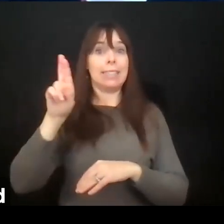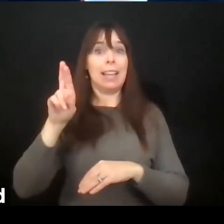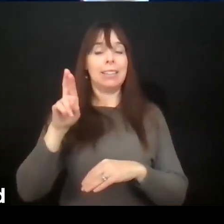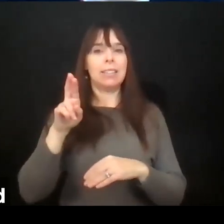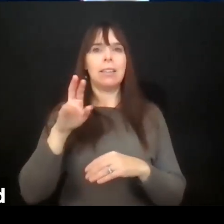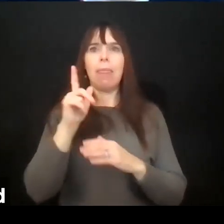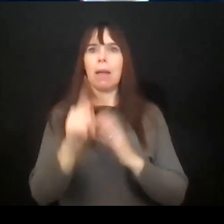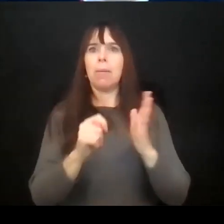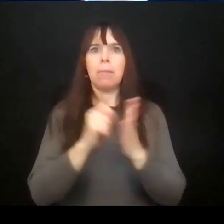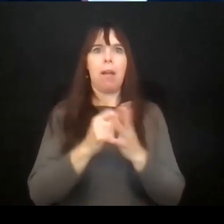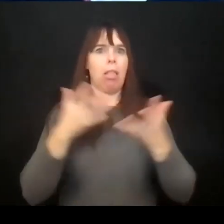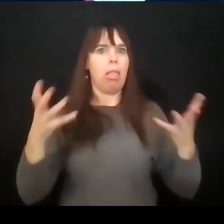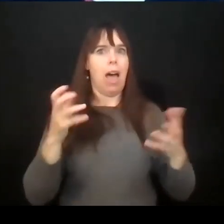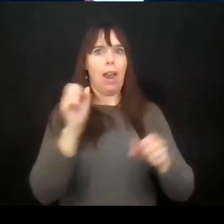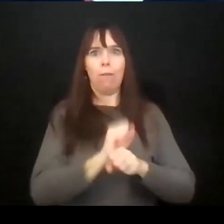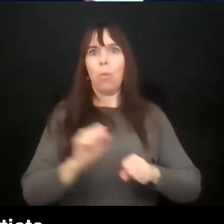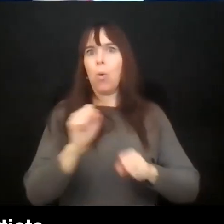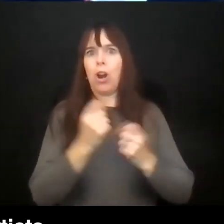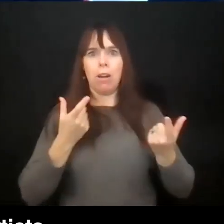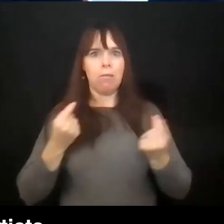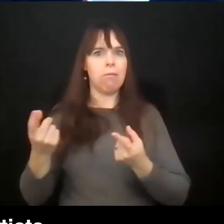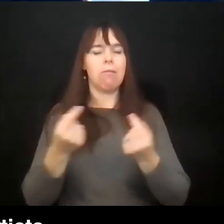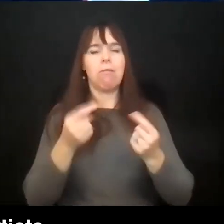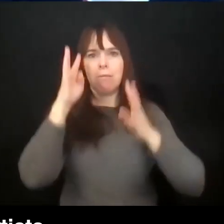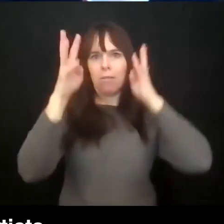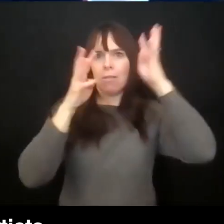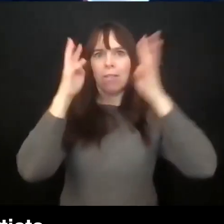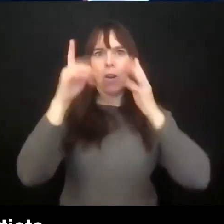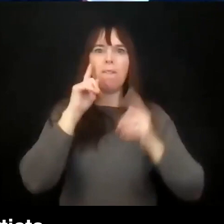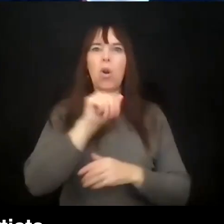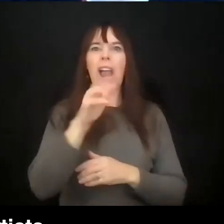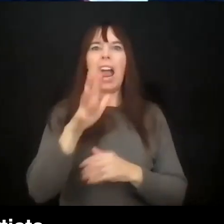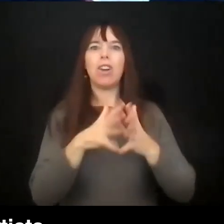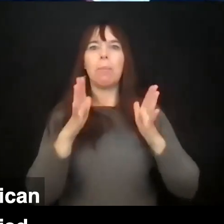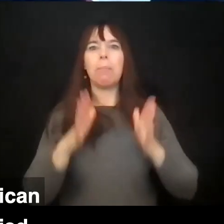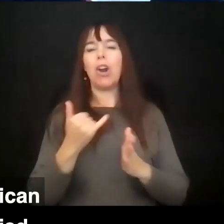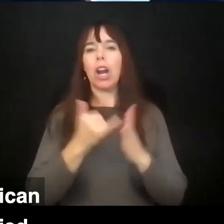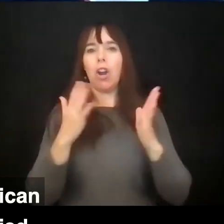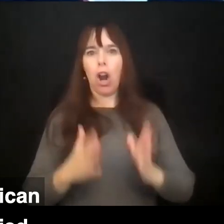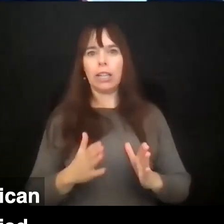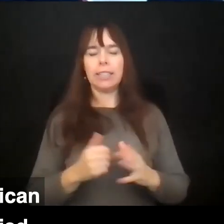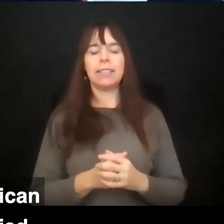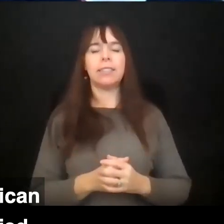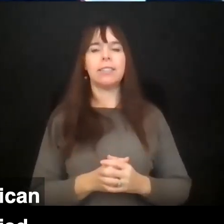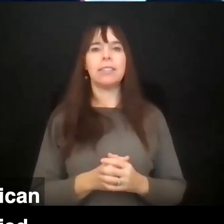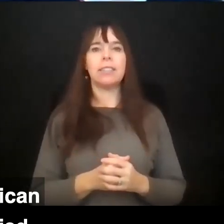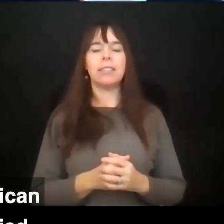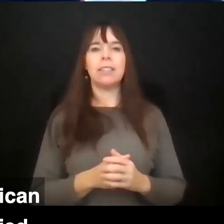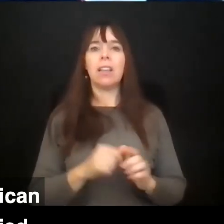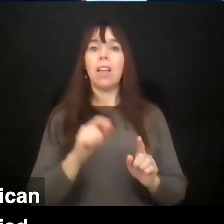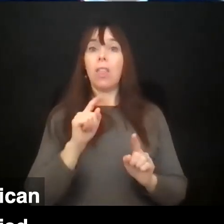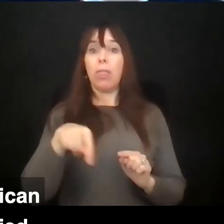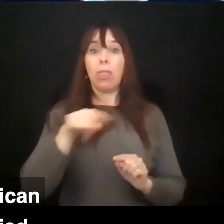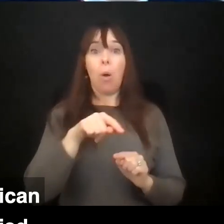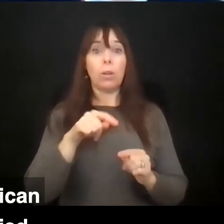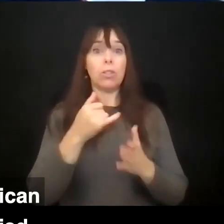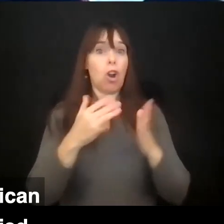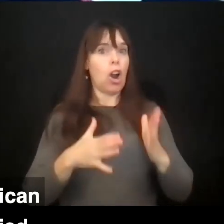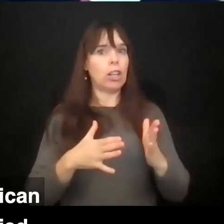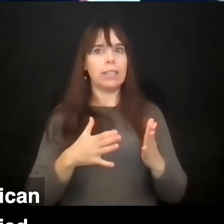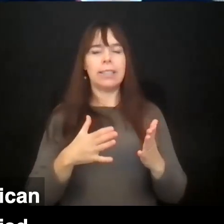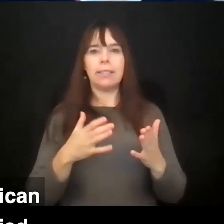great activity for African-American artists, in which African-American artists no